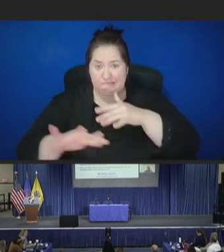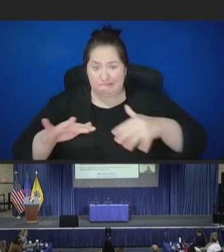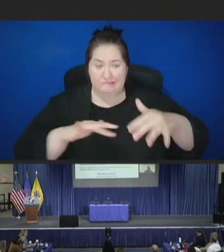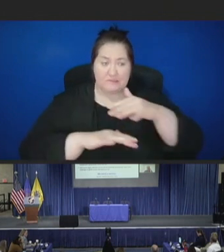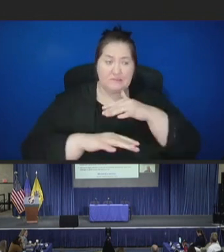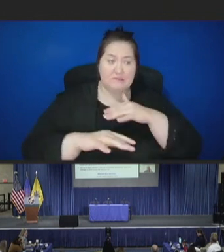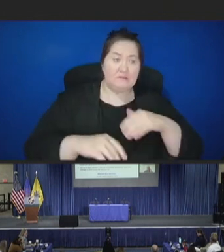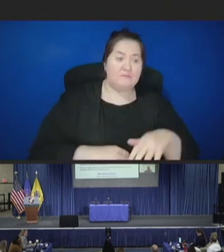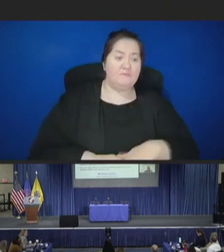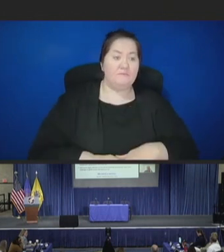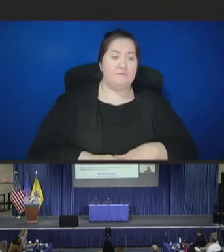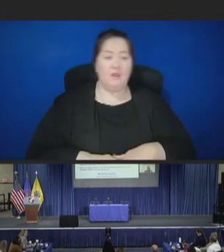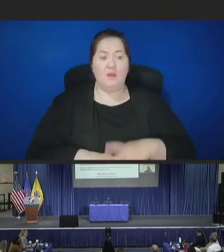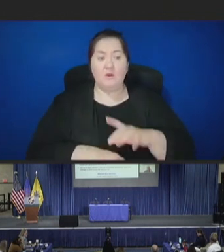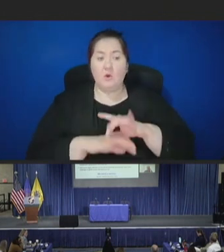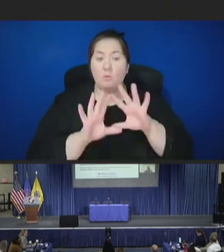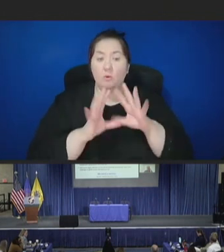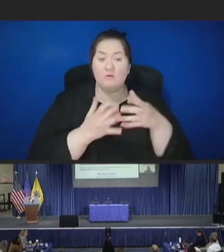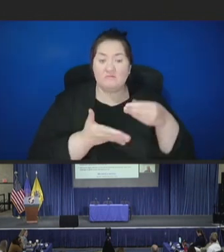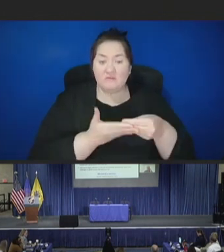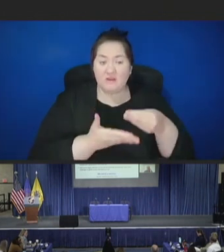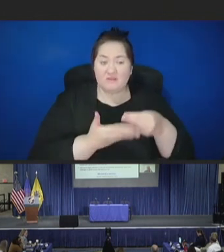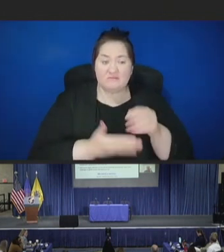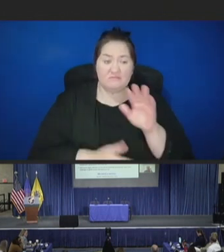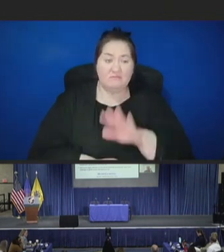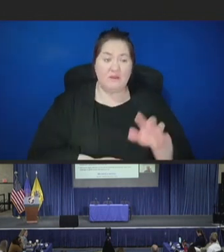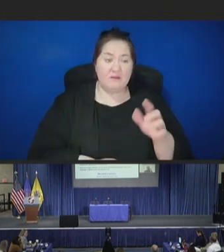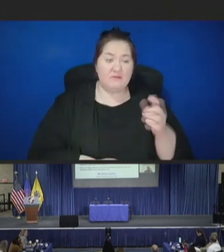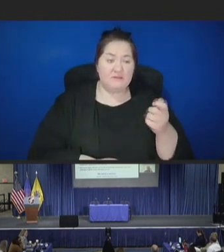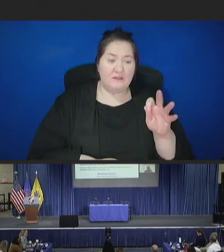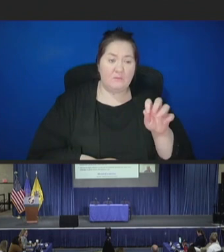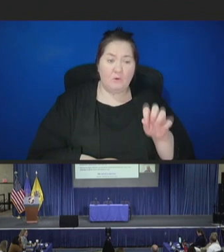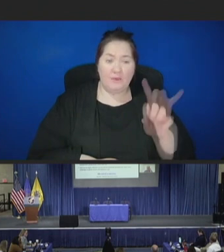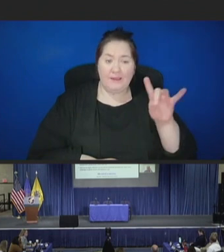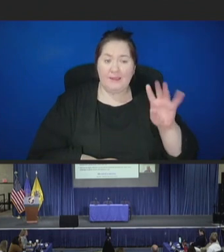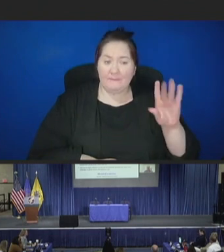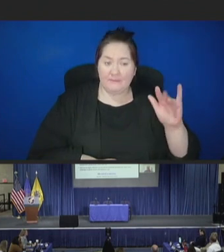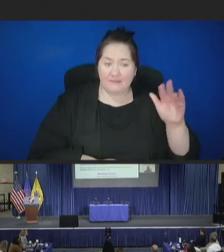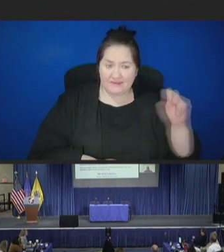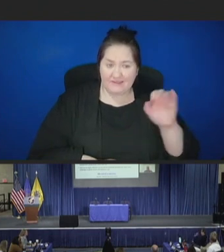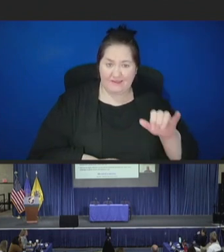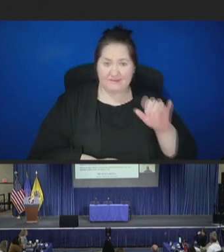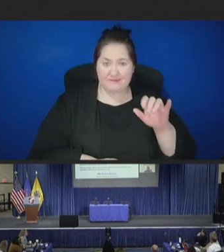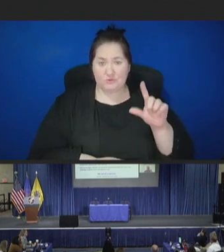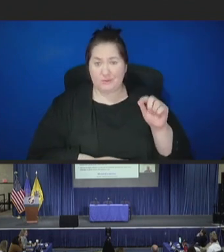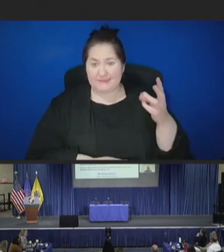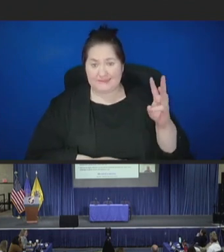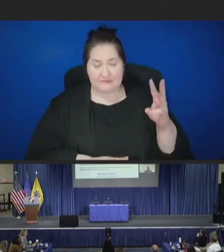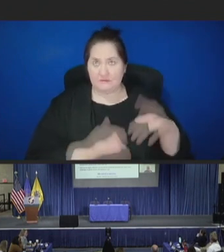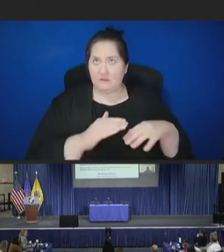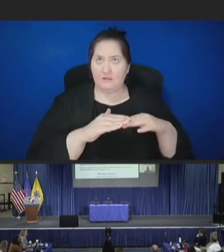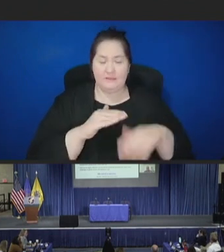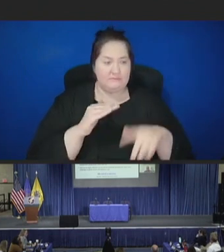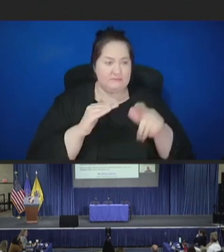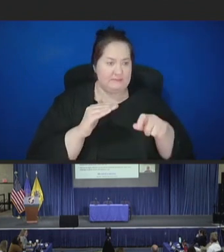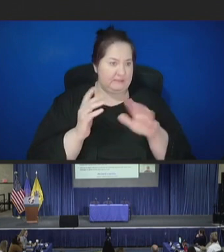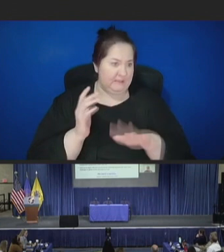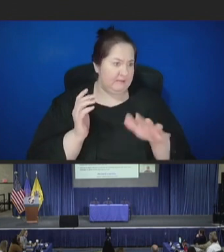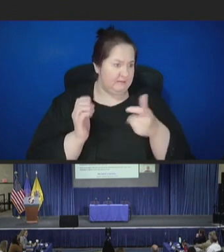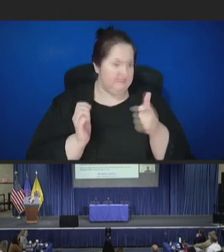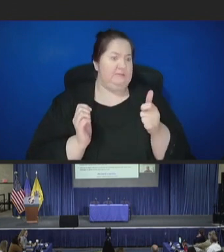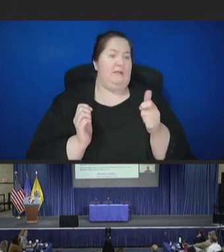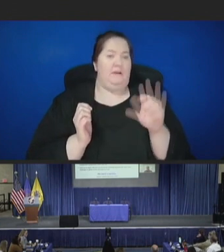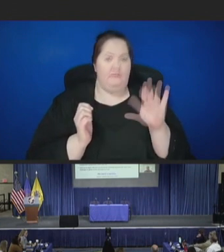for AIDS Response is around $20 billion in constant 2016 dollars. It's less than what's needed by something like $10 billion and